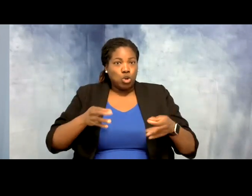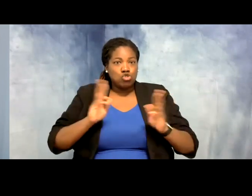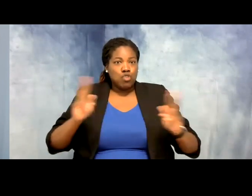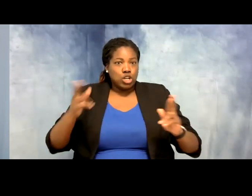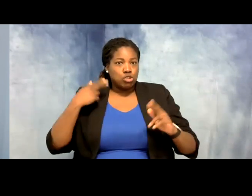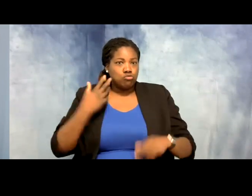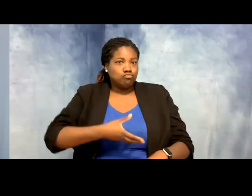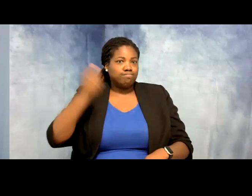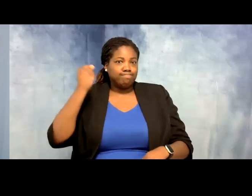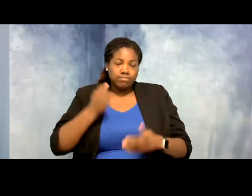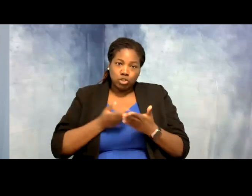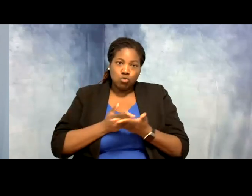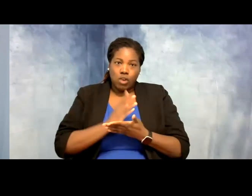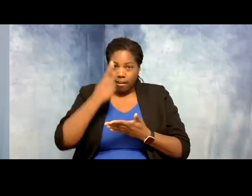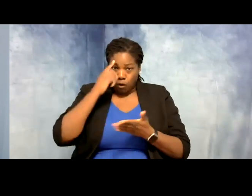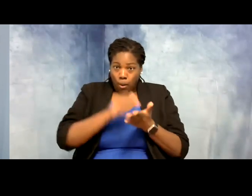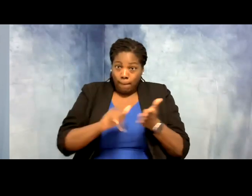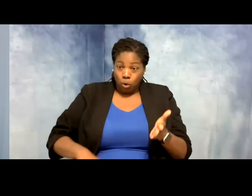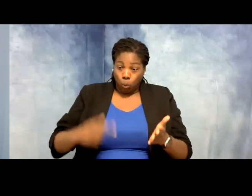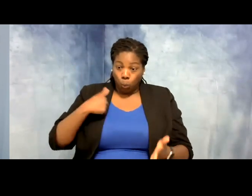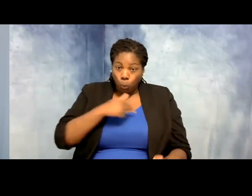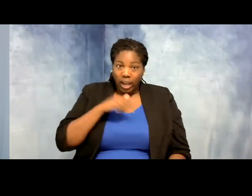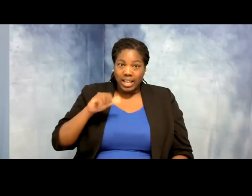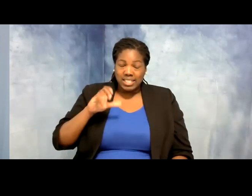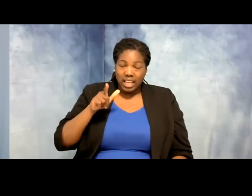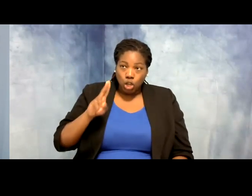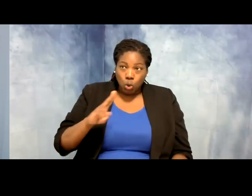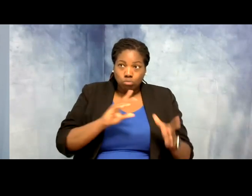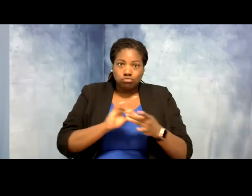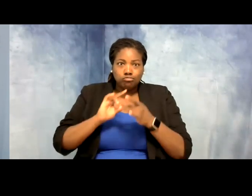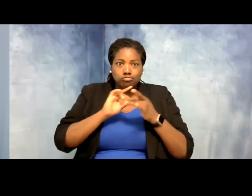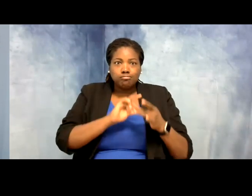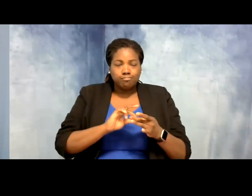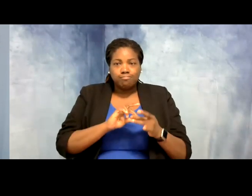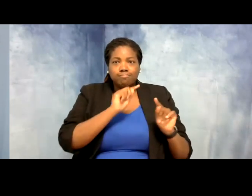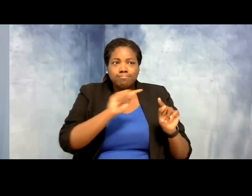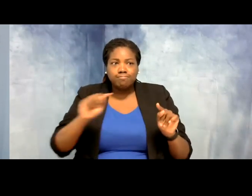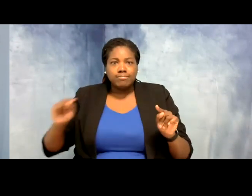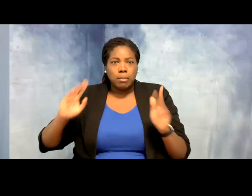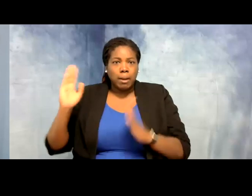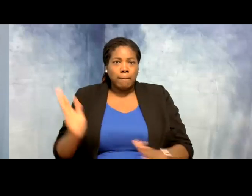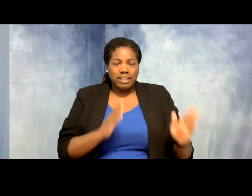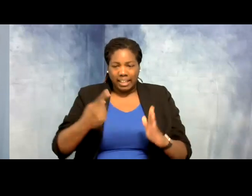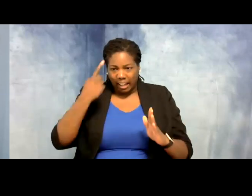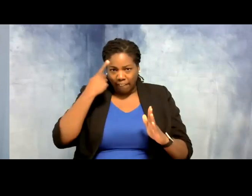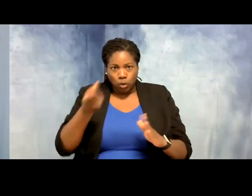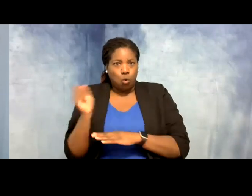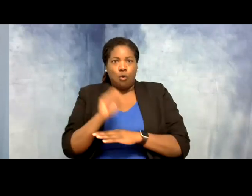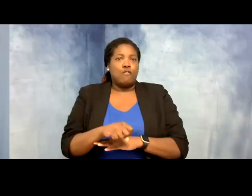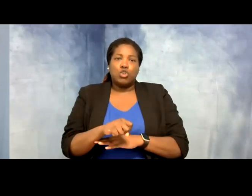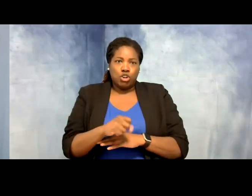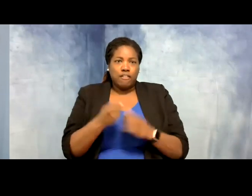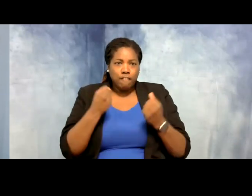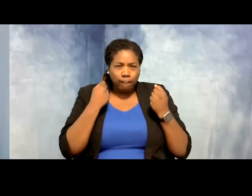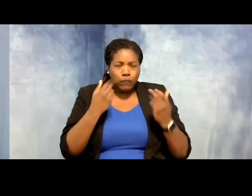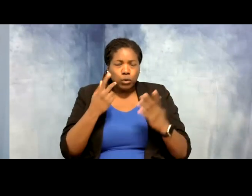abortion. We at the ACLU, along with our coalition partners, have been planning for the overturning of Roe for months. But